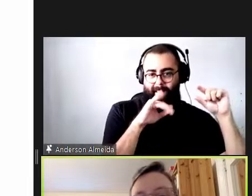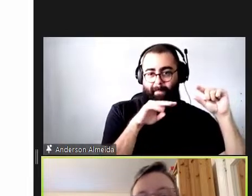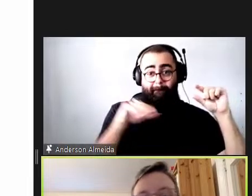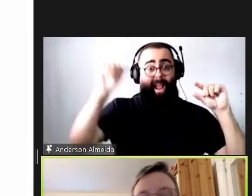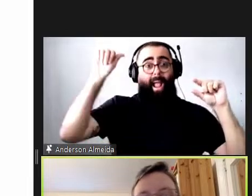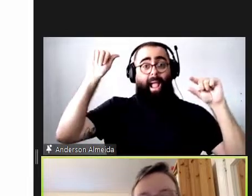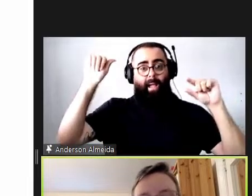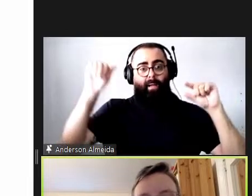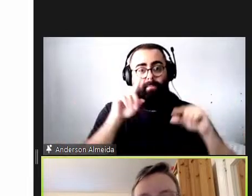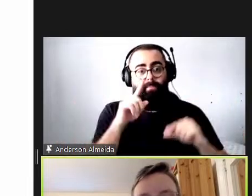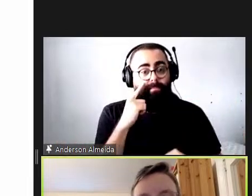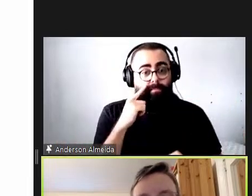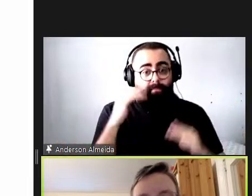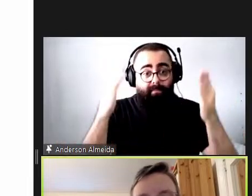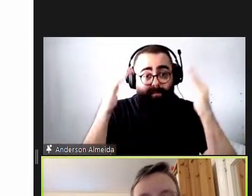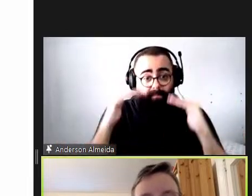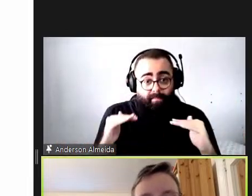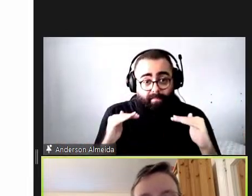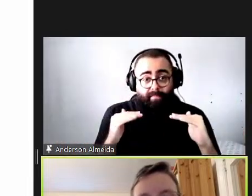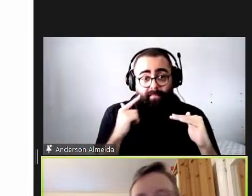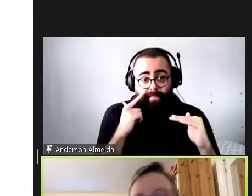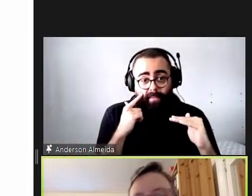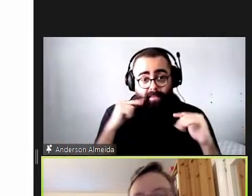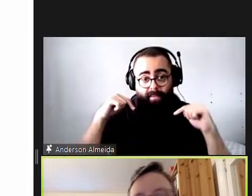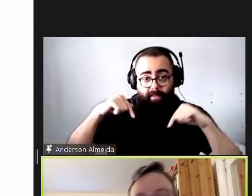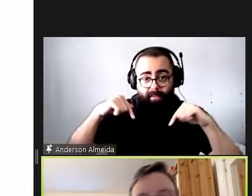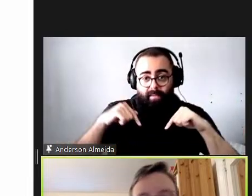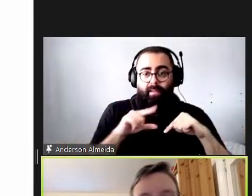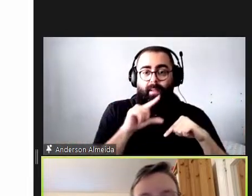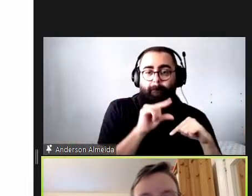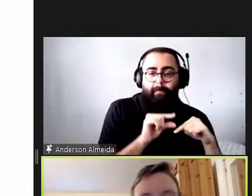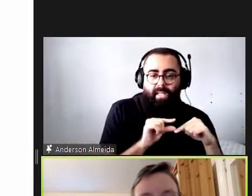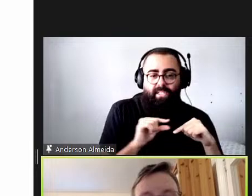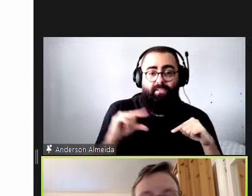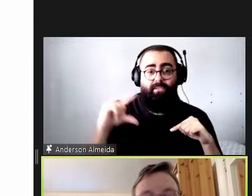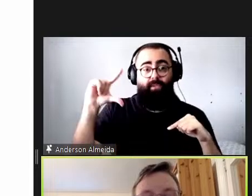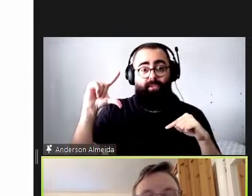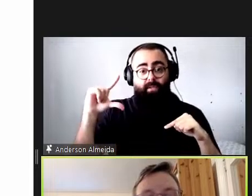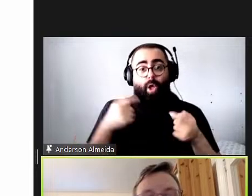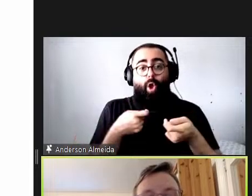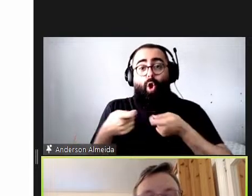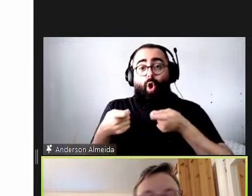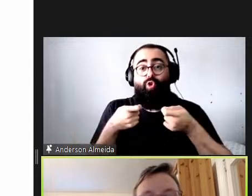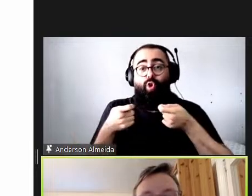Just below that, the pitch contour.